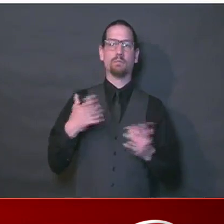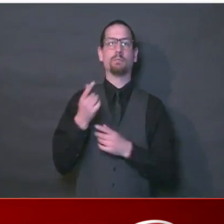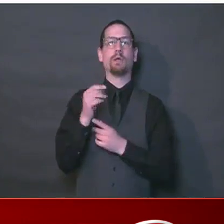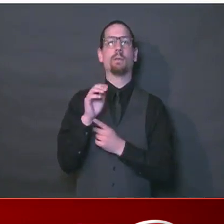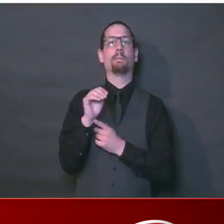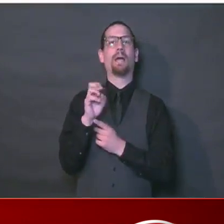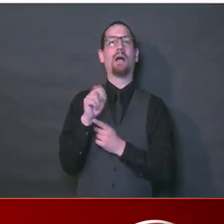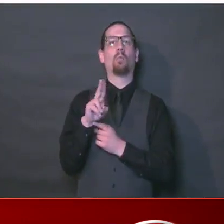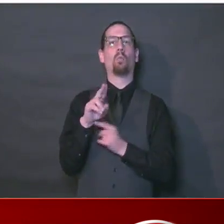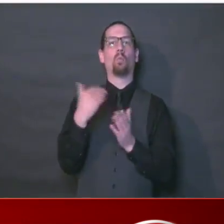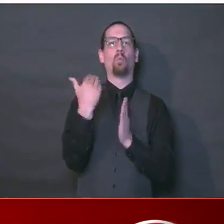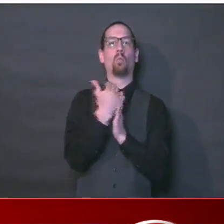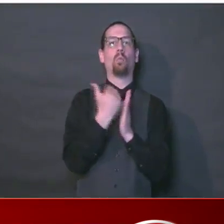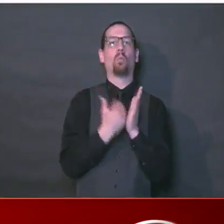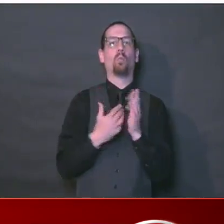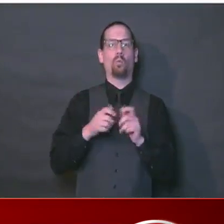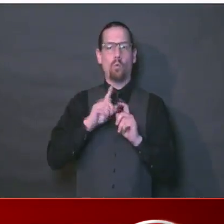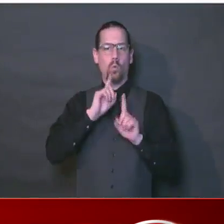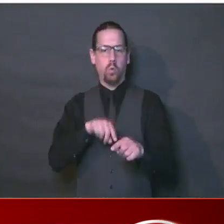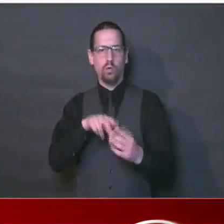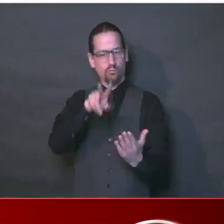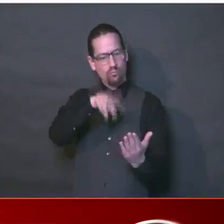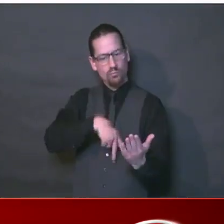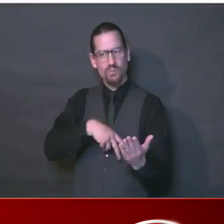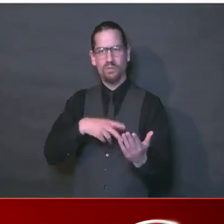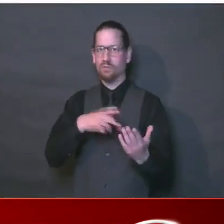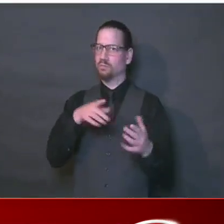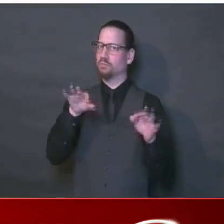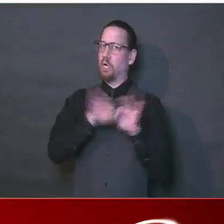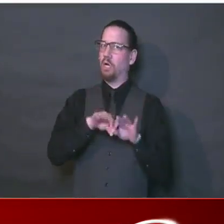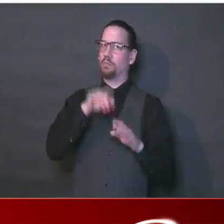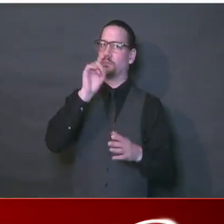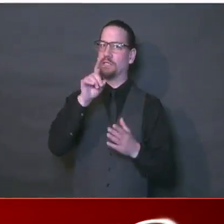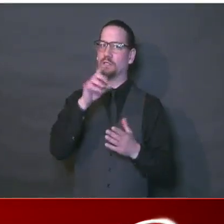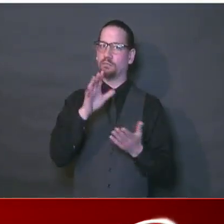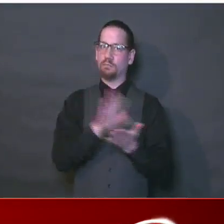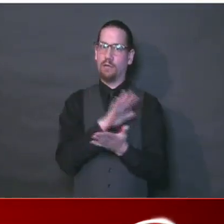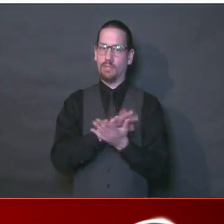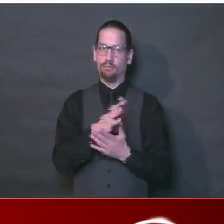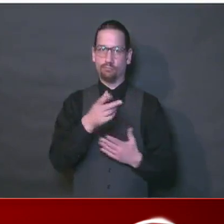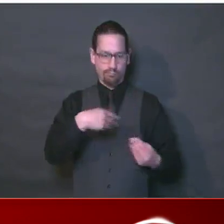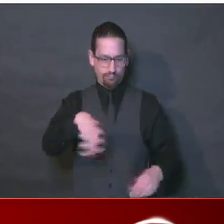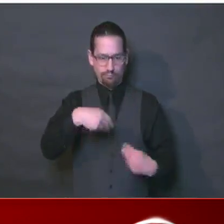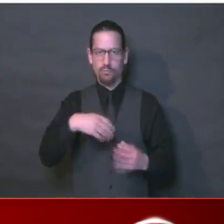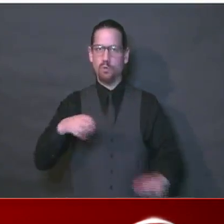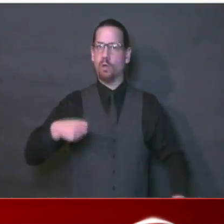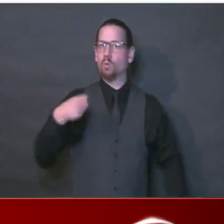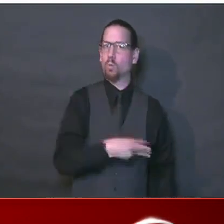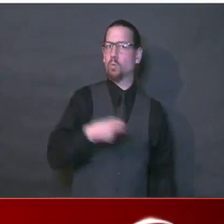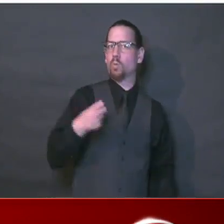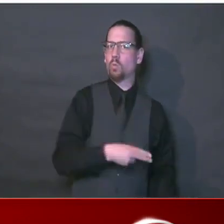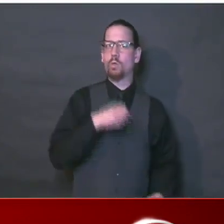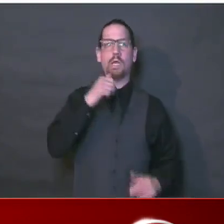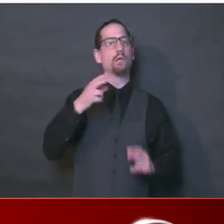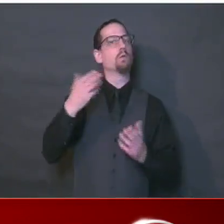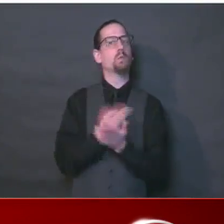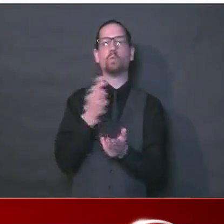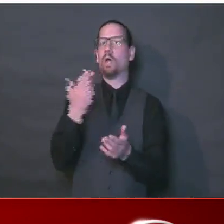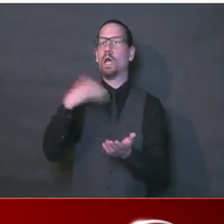are sanitized between uses. That's because menus are a classic high-touch